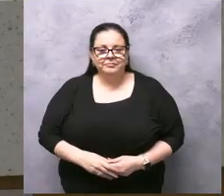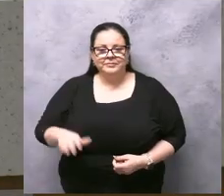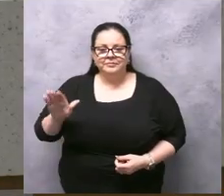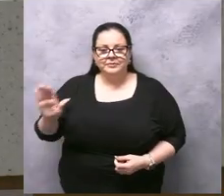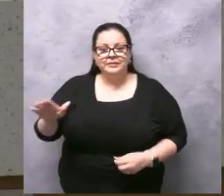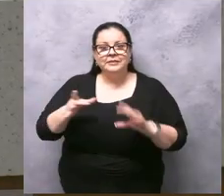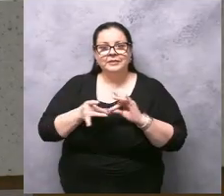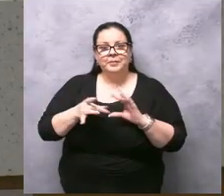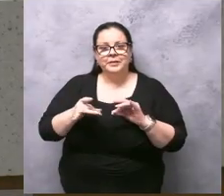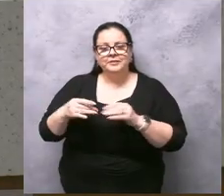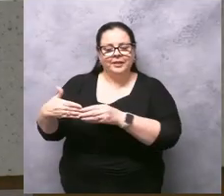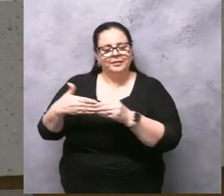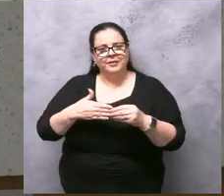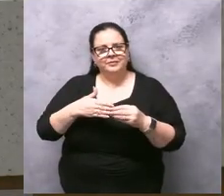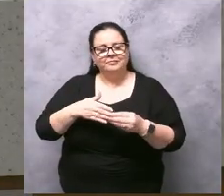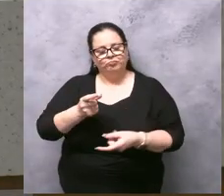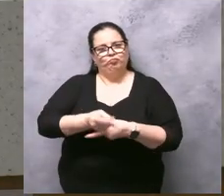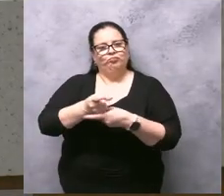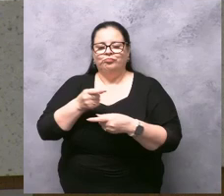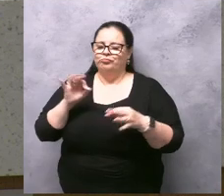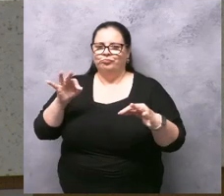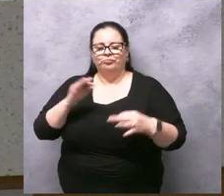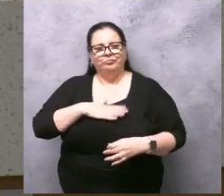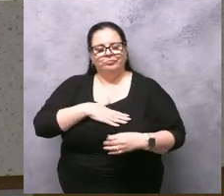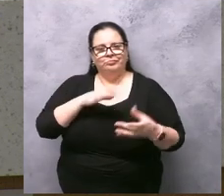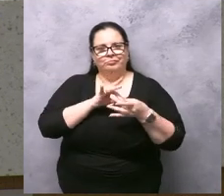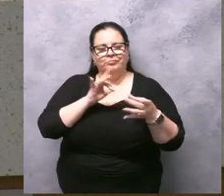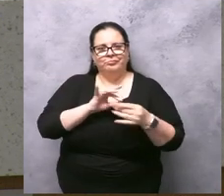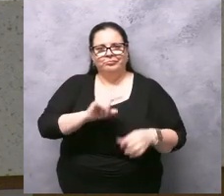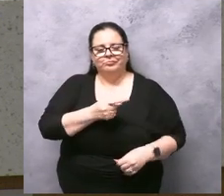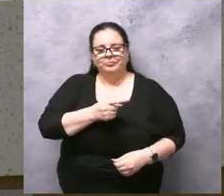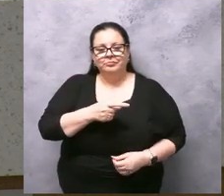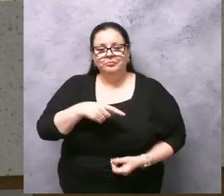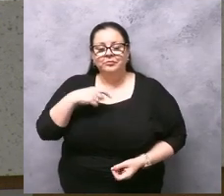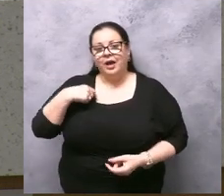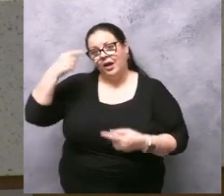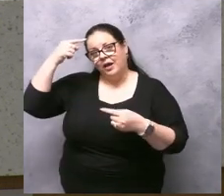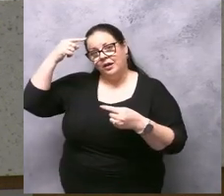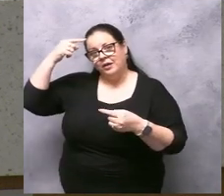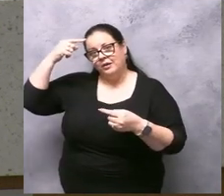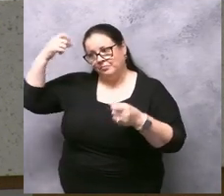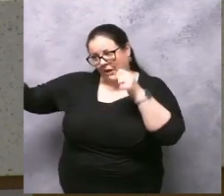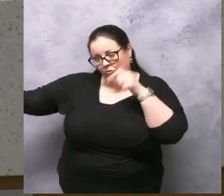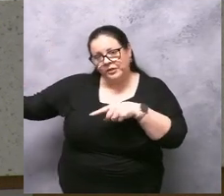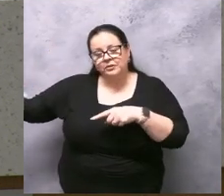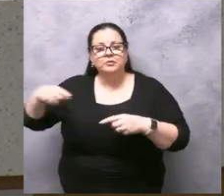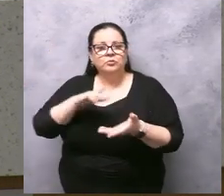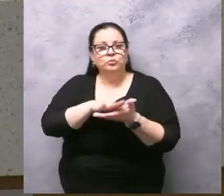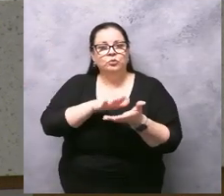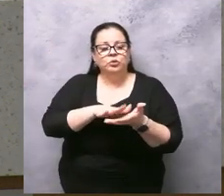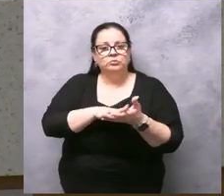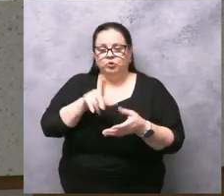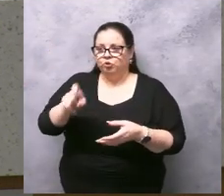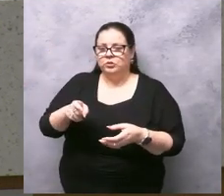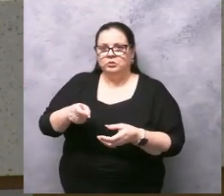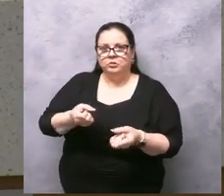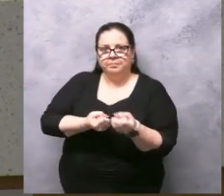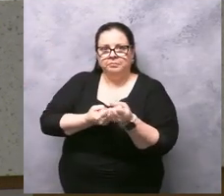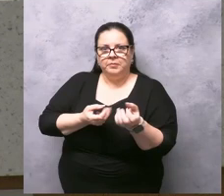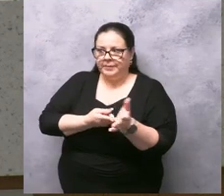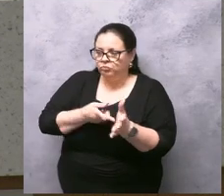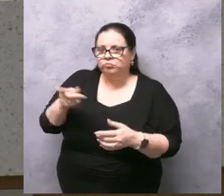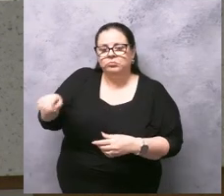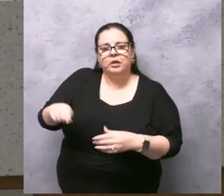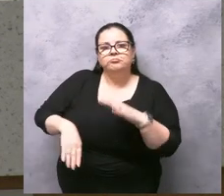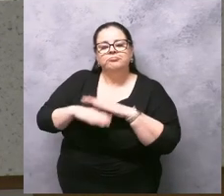his comments were a segue to the first part of my board comments tonight, because I agree with him that the goal of our schools is to ensure that each student does reach their full